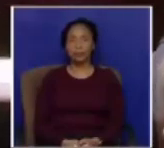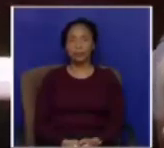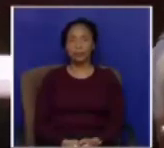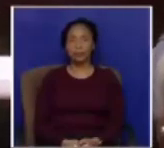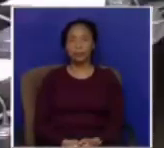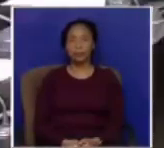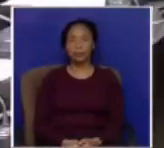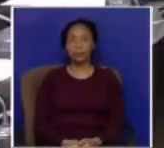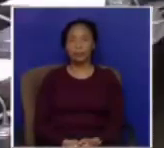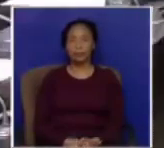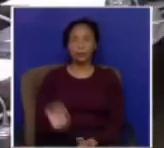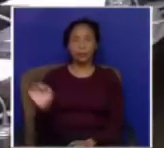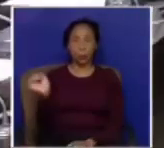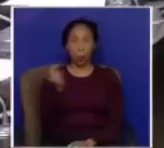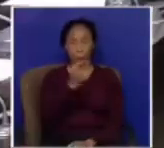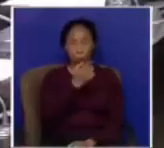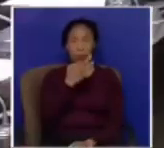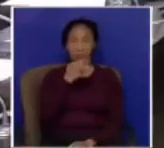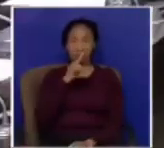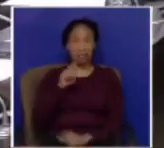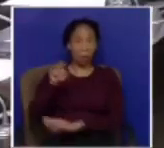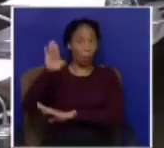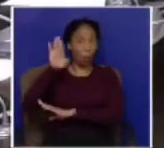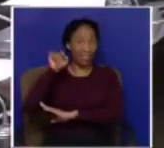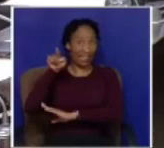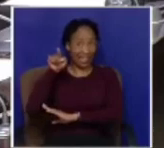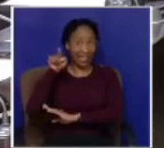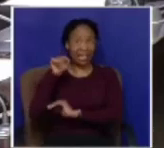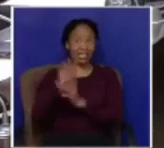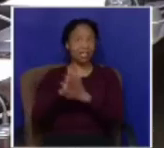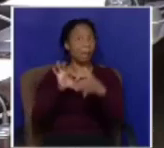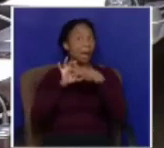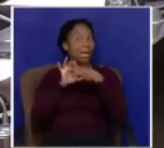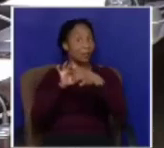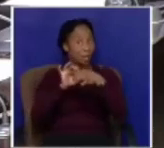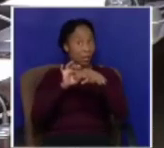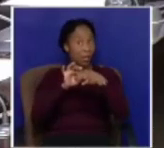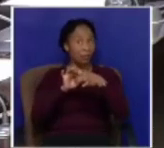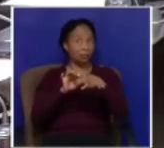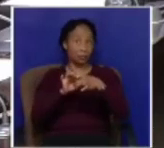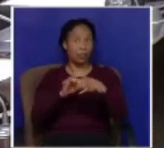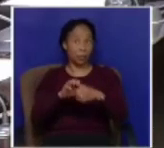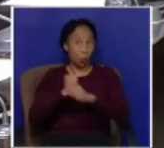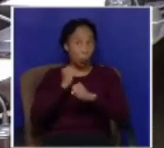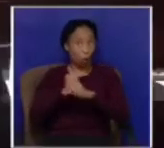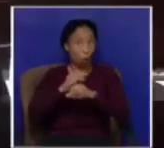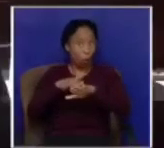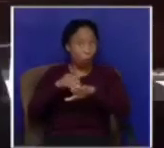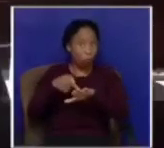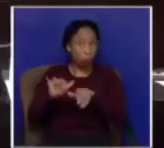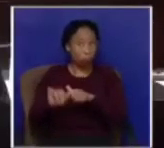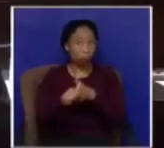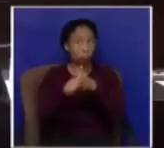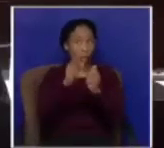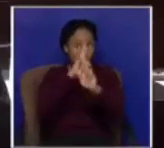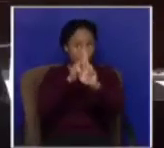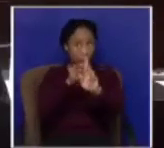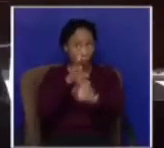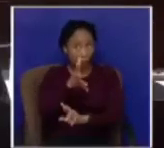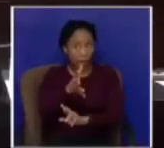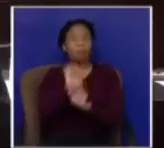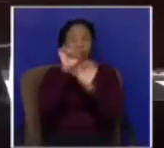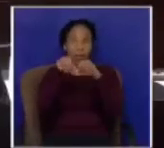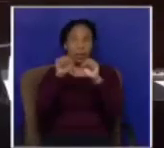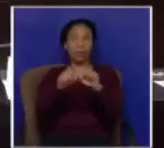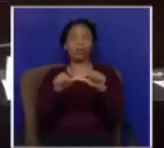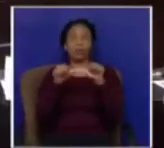Do all of you consider the oath or affirmation binding on your conscience? You may proceed to read